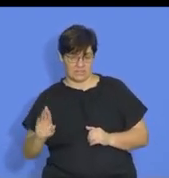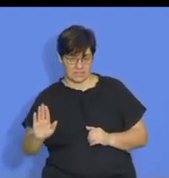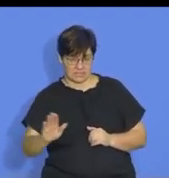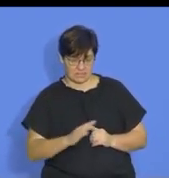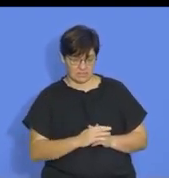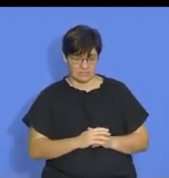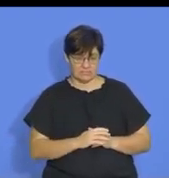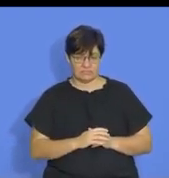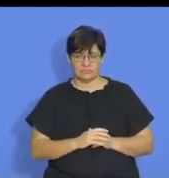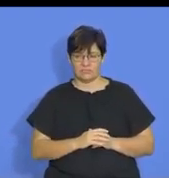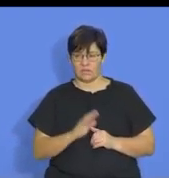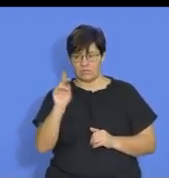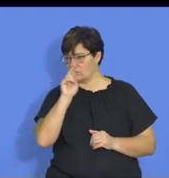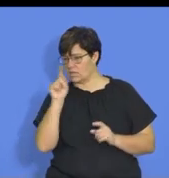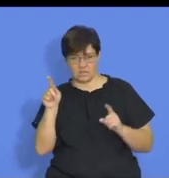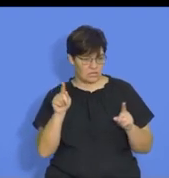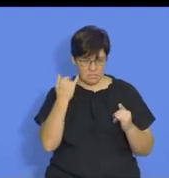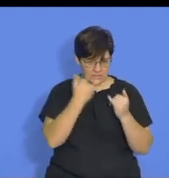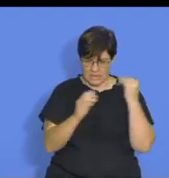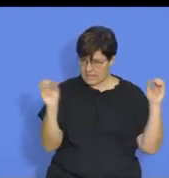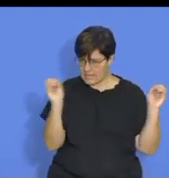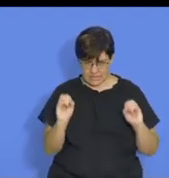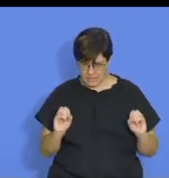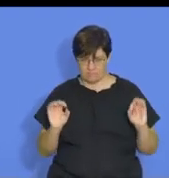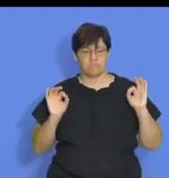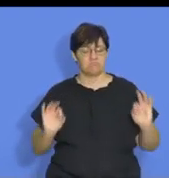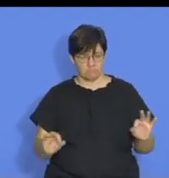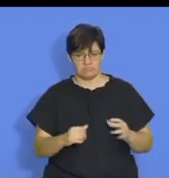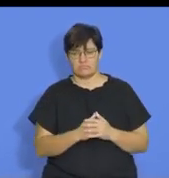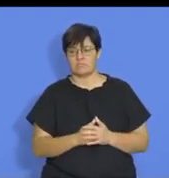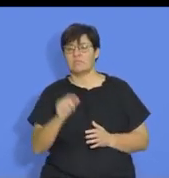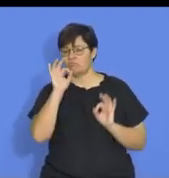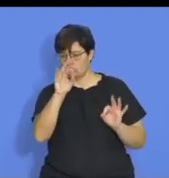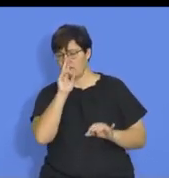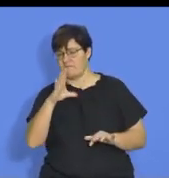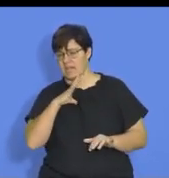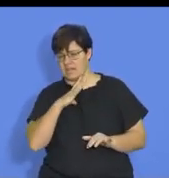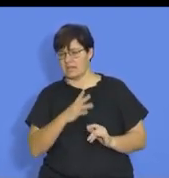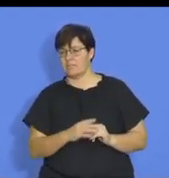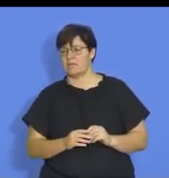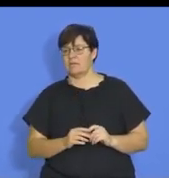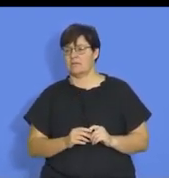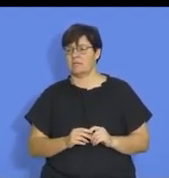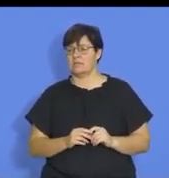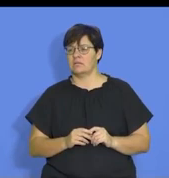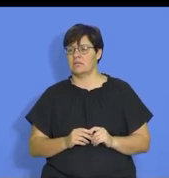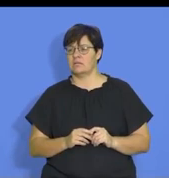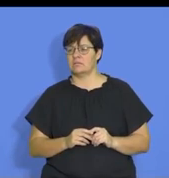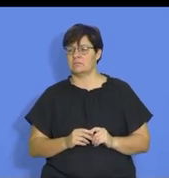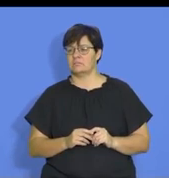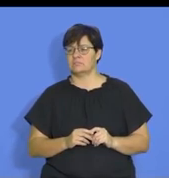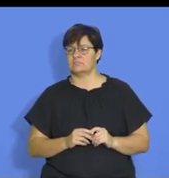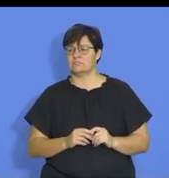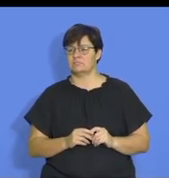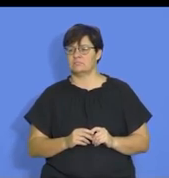your credit. Okay, so if we fill that in, I'm quickly checking that I didn't make a mistake. Okay, looks correct.